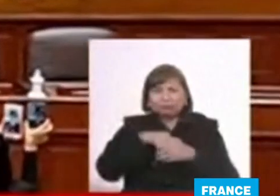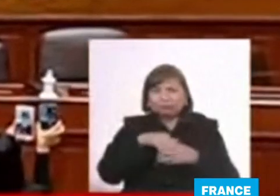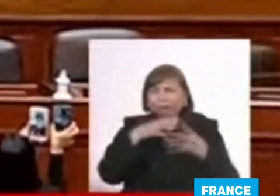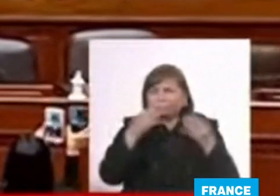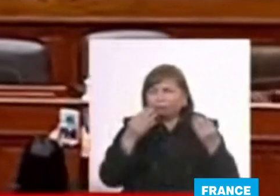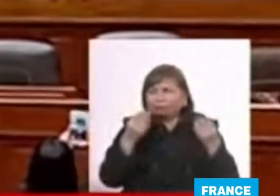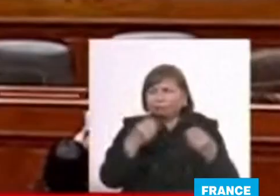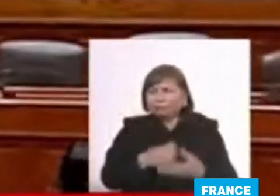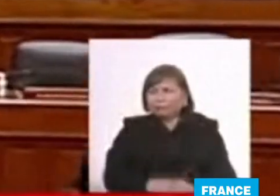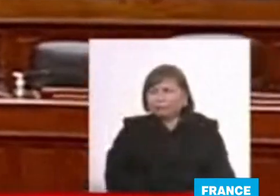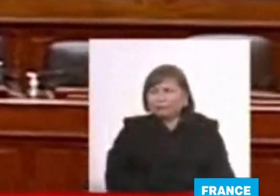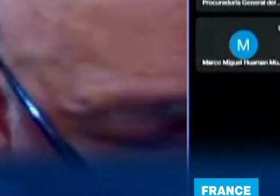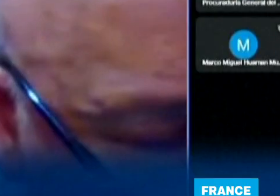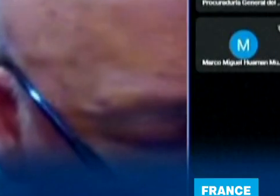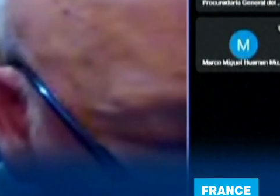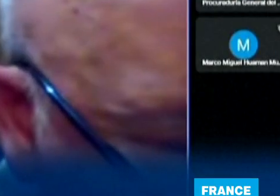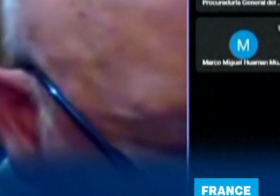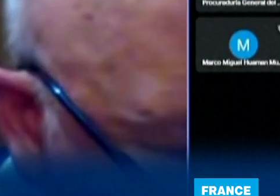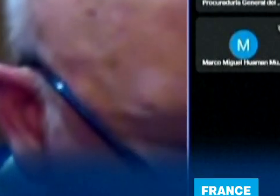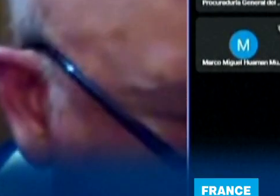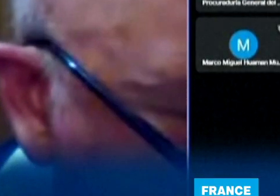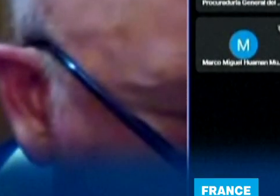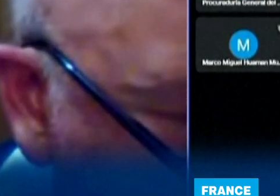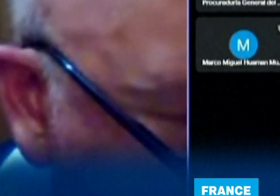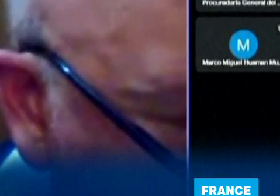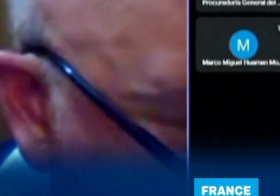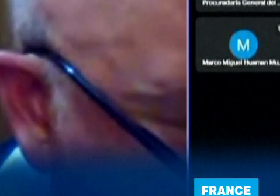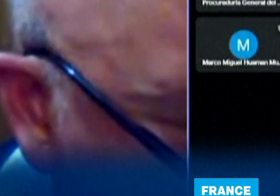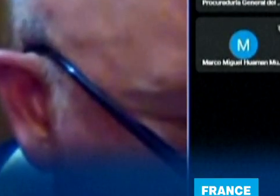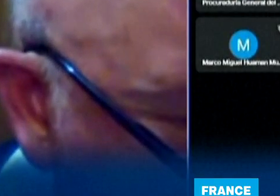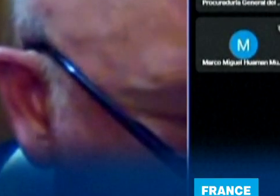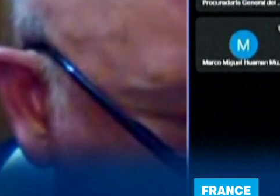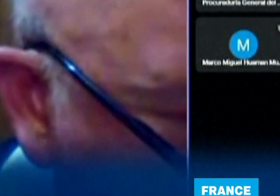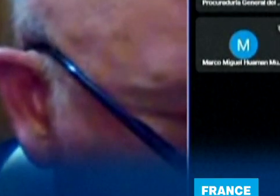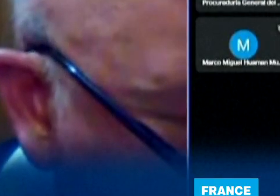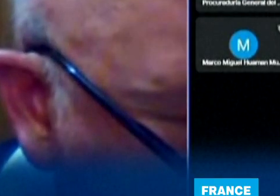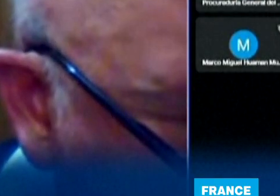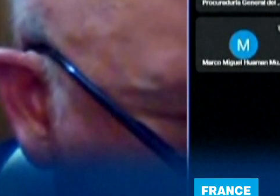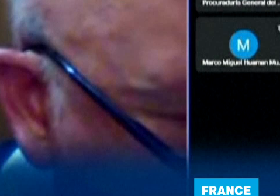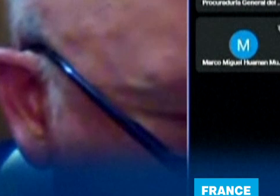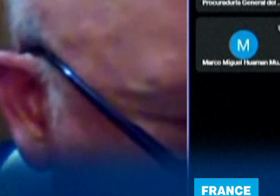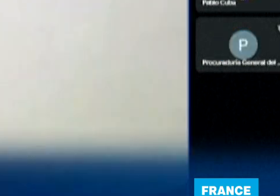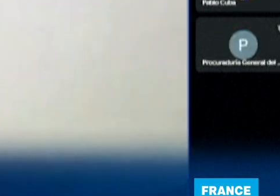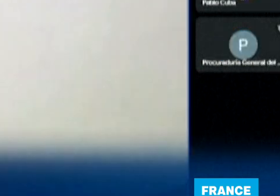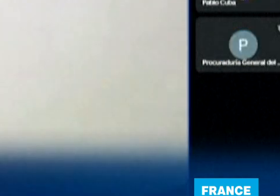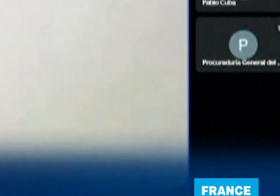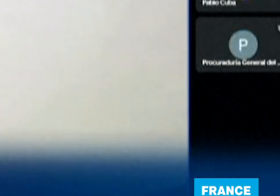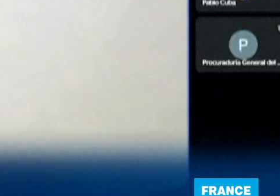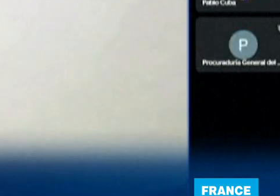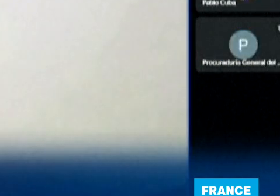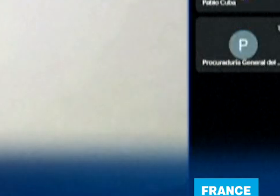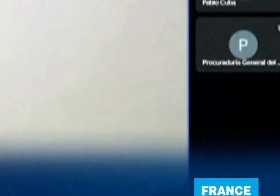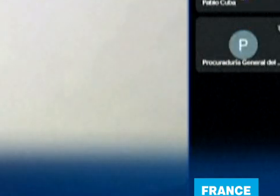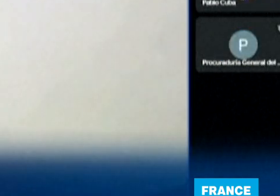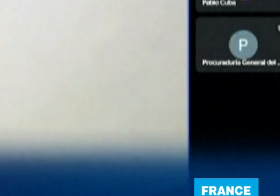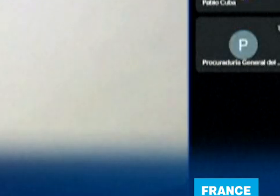to power a year and a half ago. Castillo is under investigation for rebellion and conspiracy. A Supreme Court judge agreed to place him